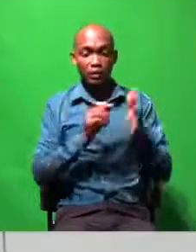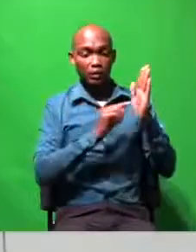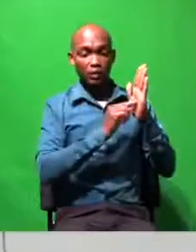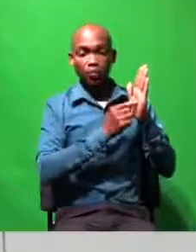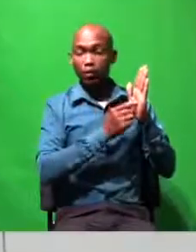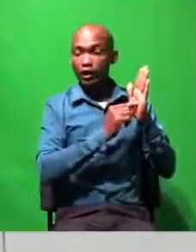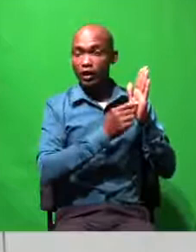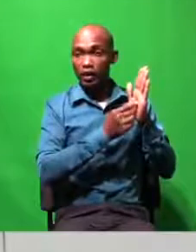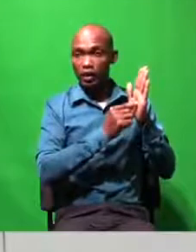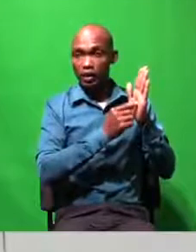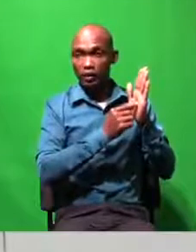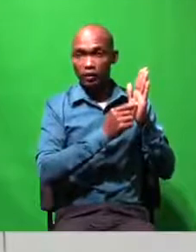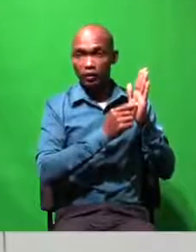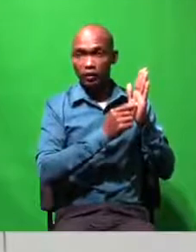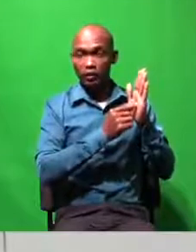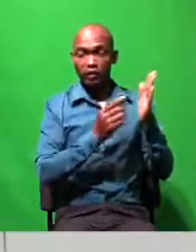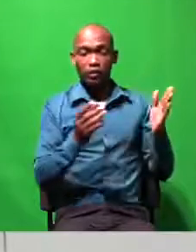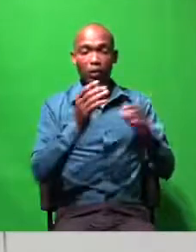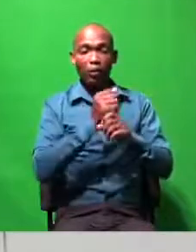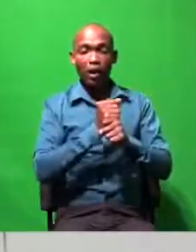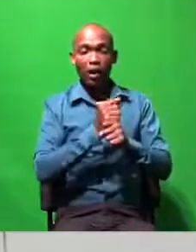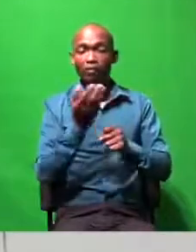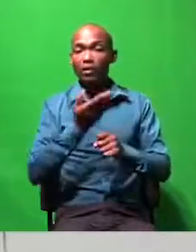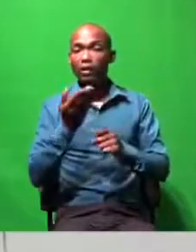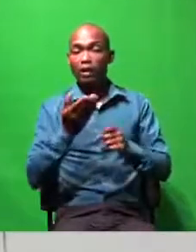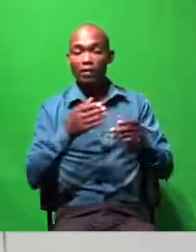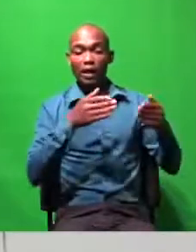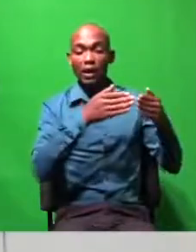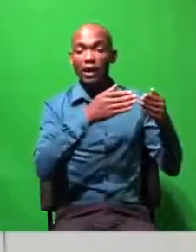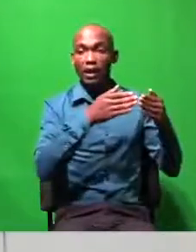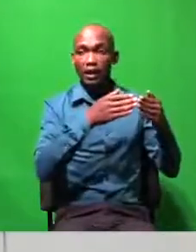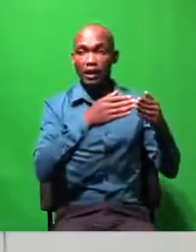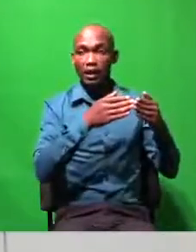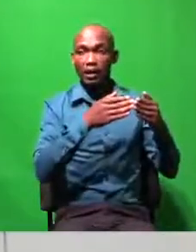point. Now we have another angle from the point.